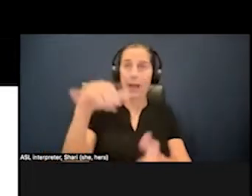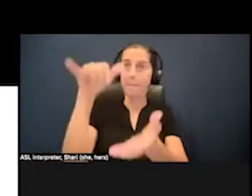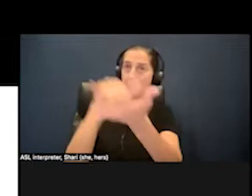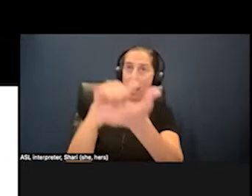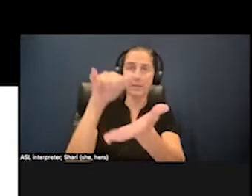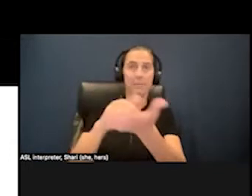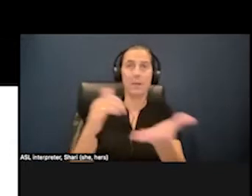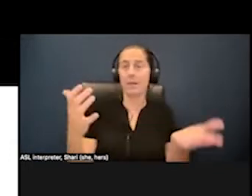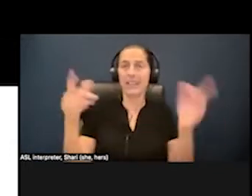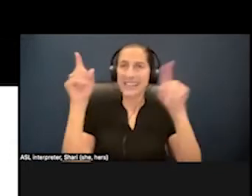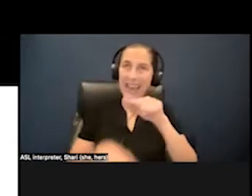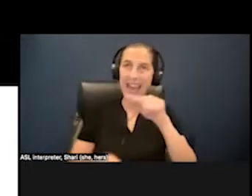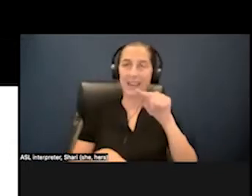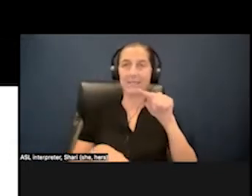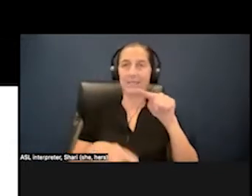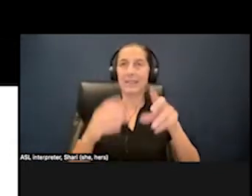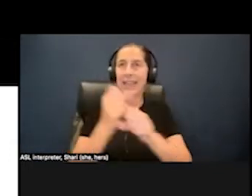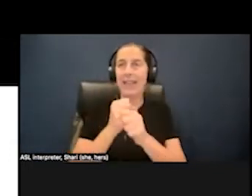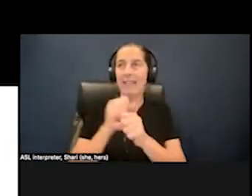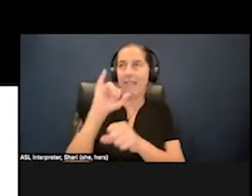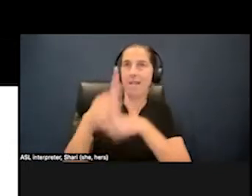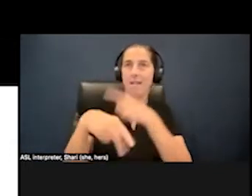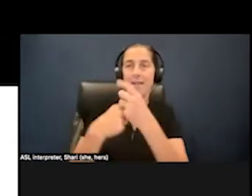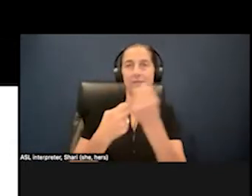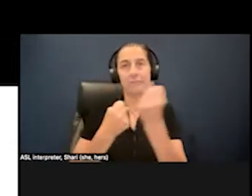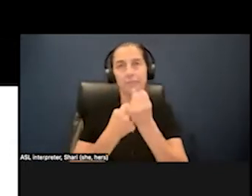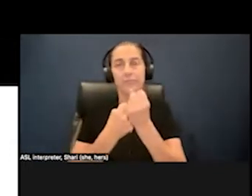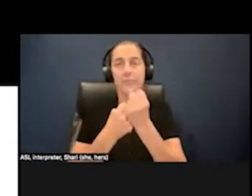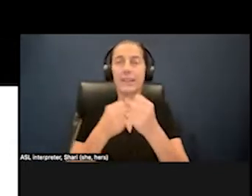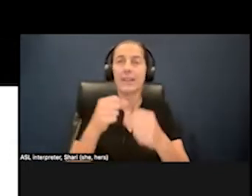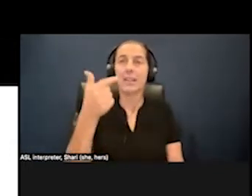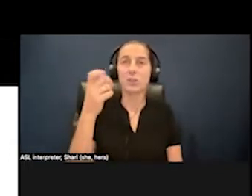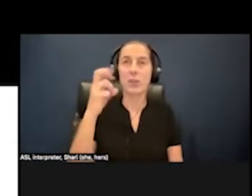that people are out there who are going to be able to help you.